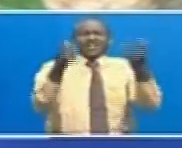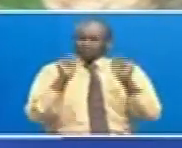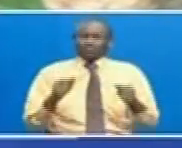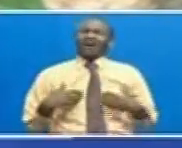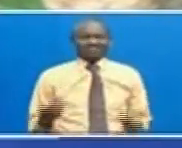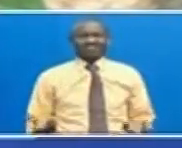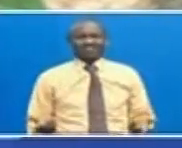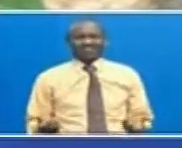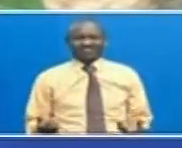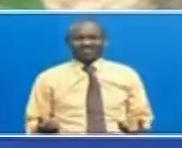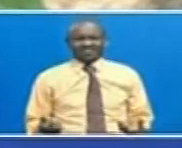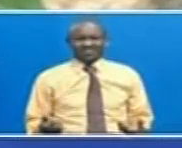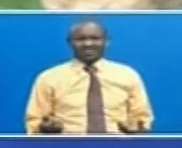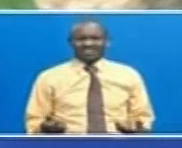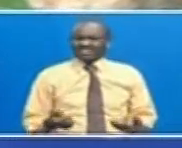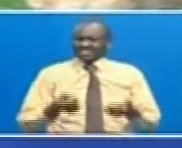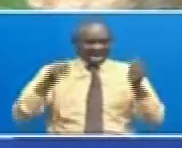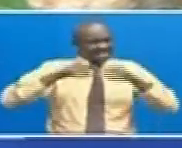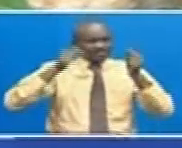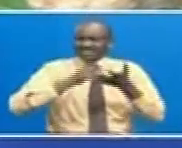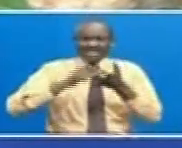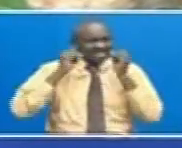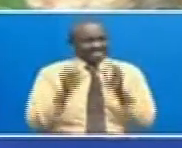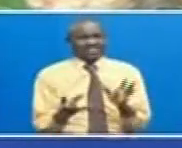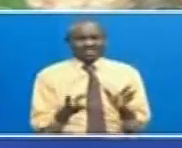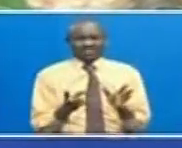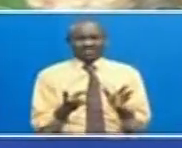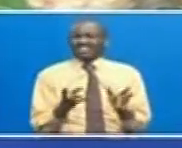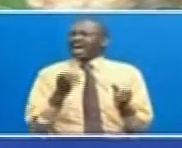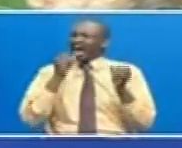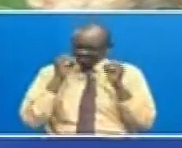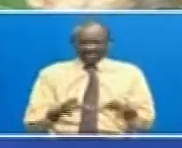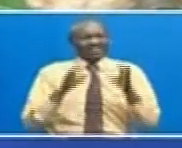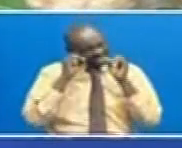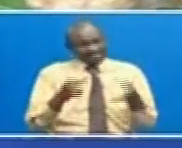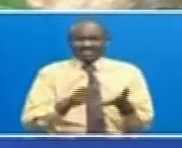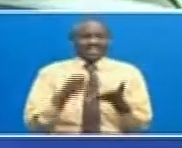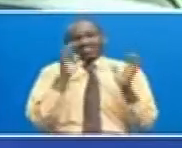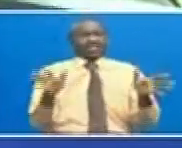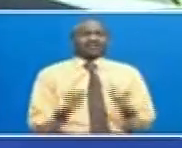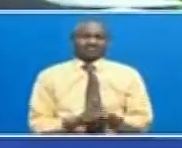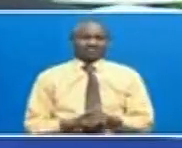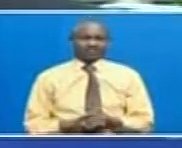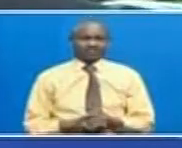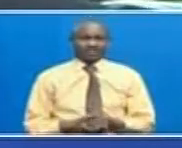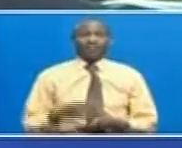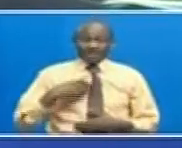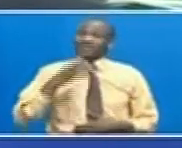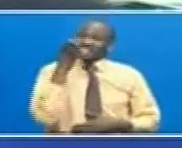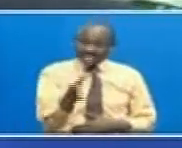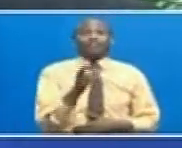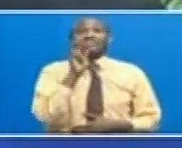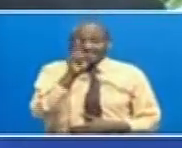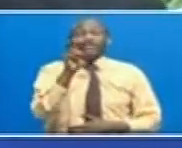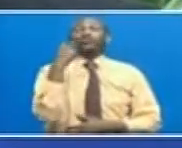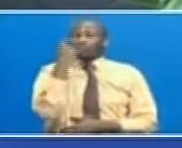Okay? There's no instrument that was signed. No instrument was signed on sugar. None. I am here looking you in the eye,